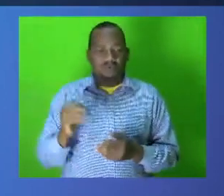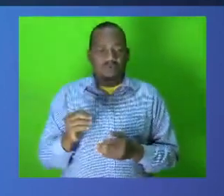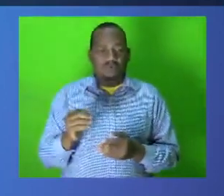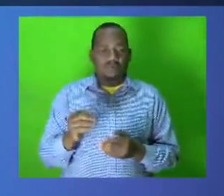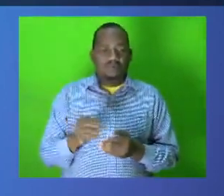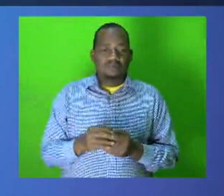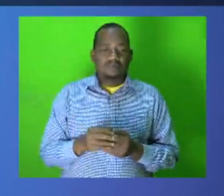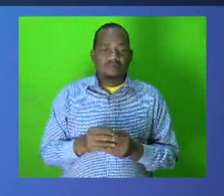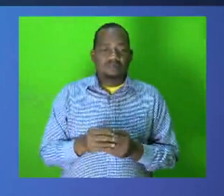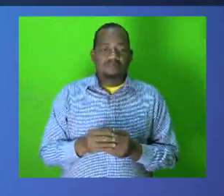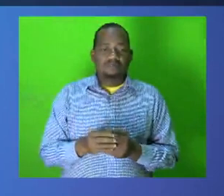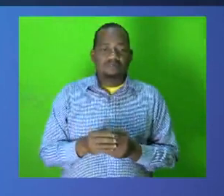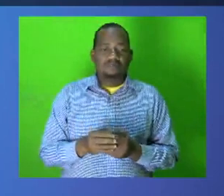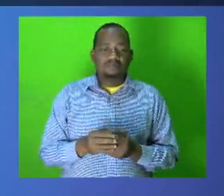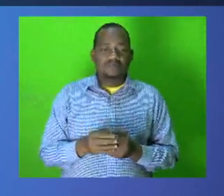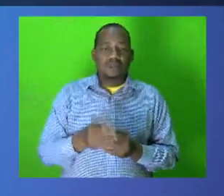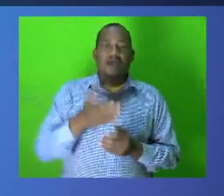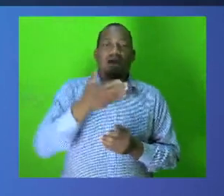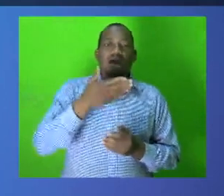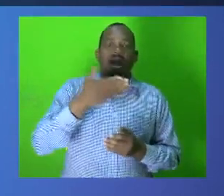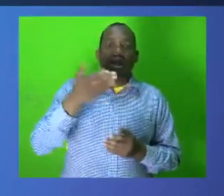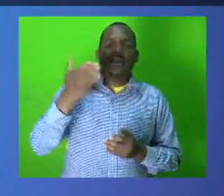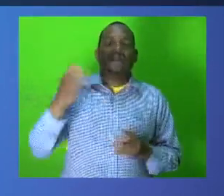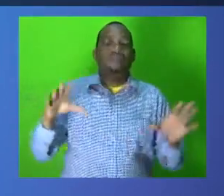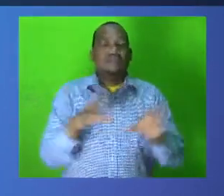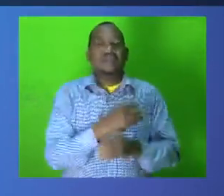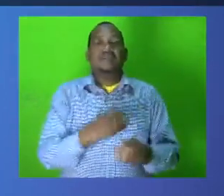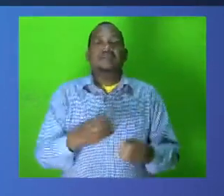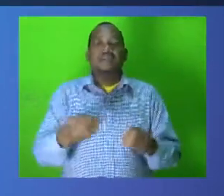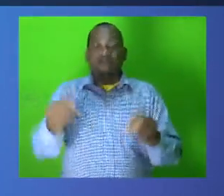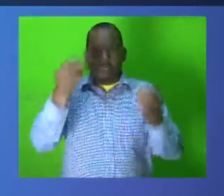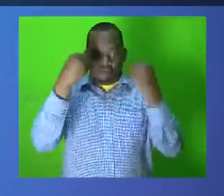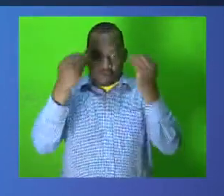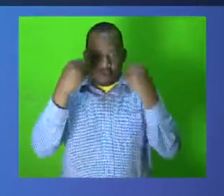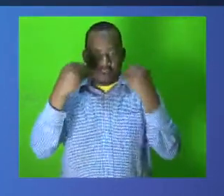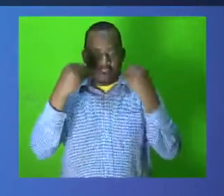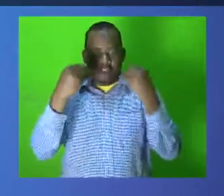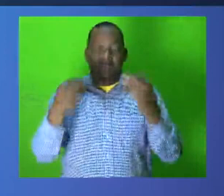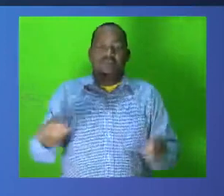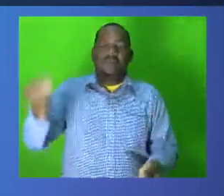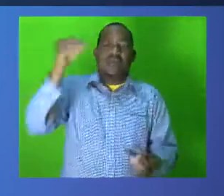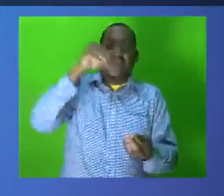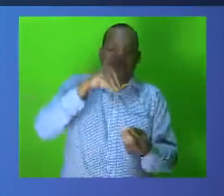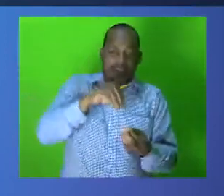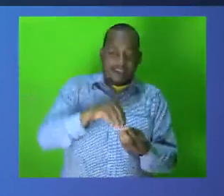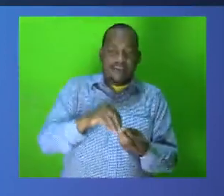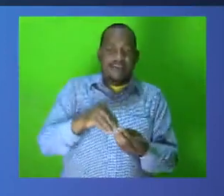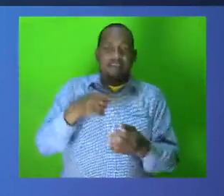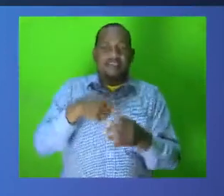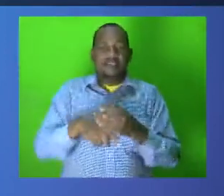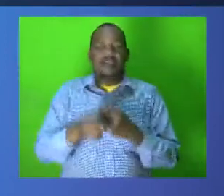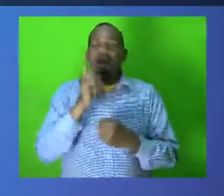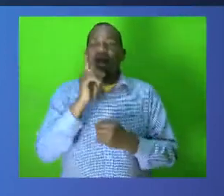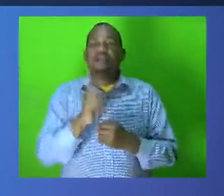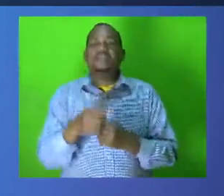existing one. The purpose here, my dear students and the viewer, is to have